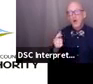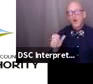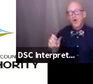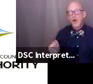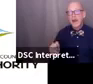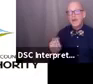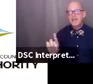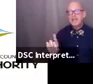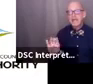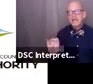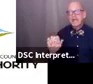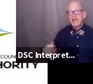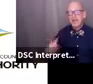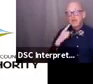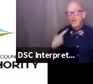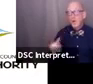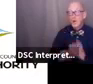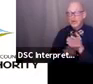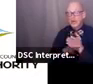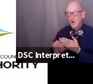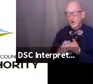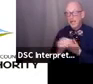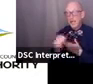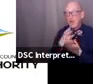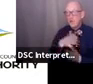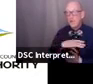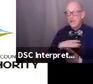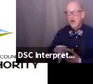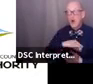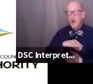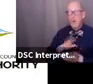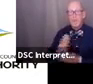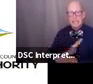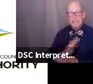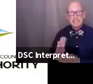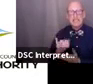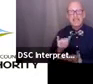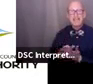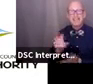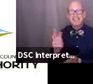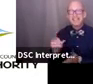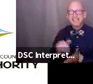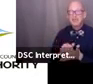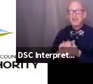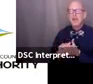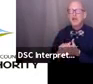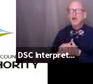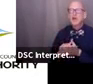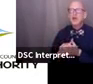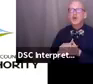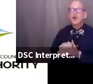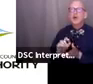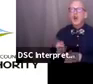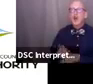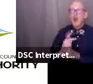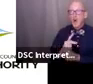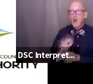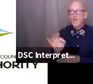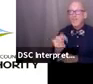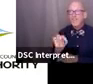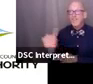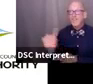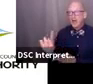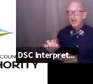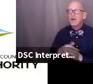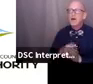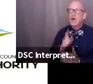women-owned contractors. It's essentially a $600,000 revolving loan fund. And I think the theme that you will hear during this